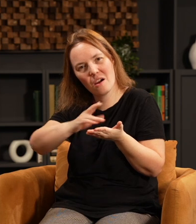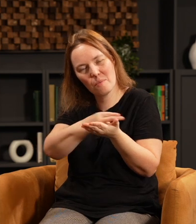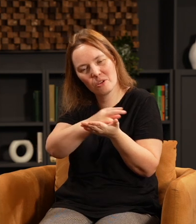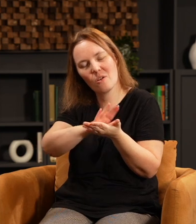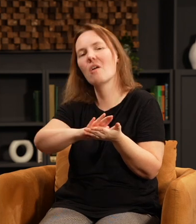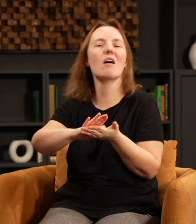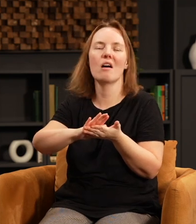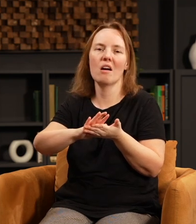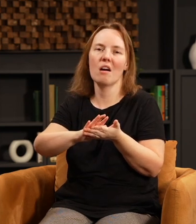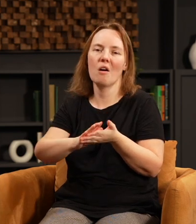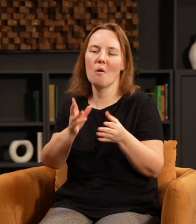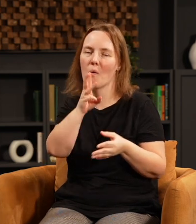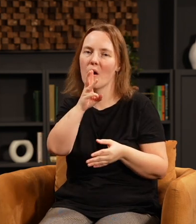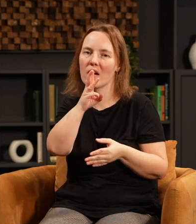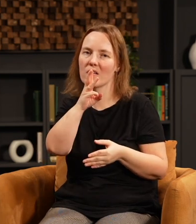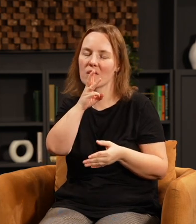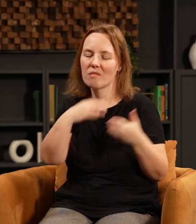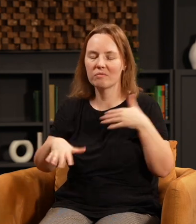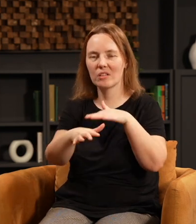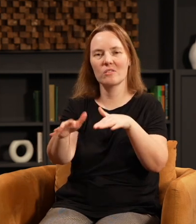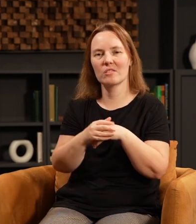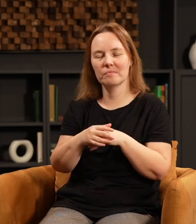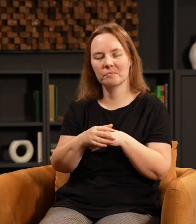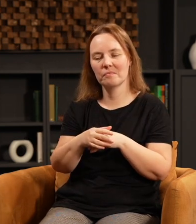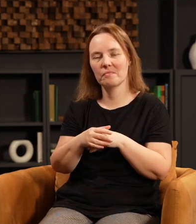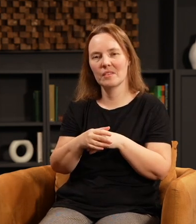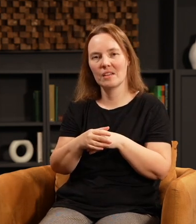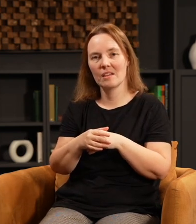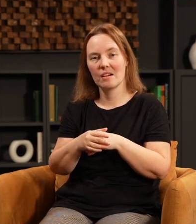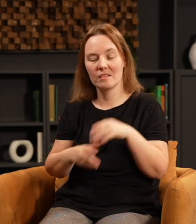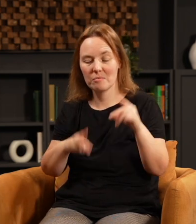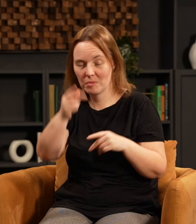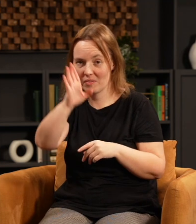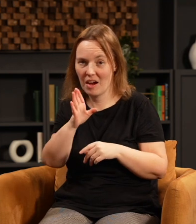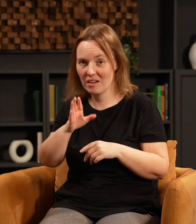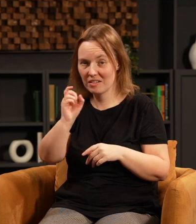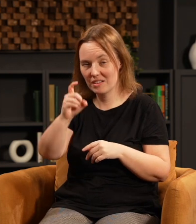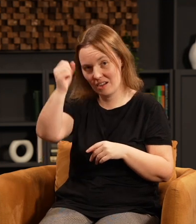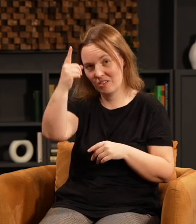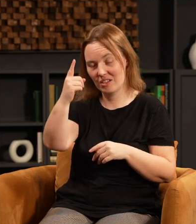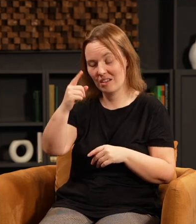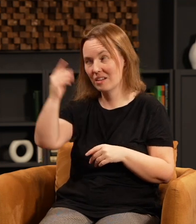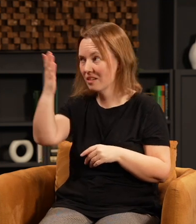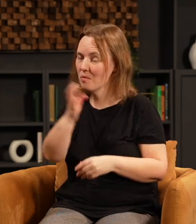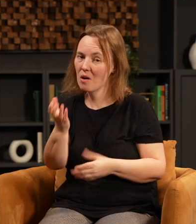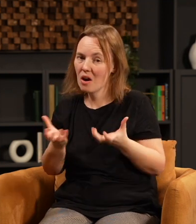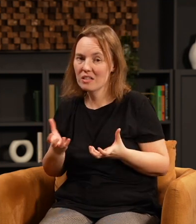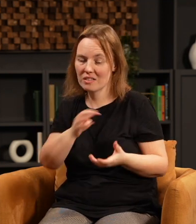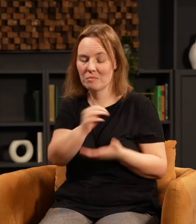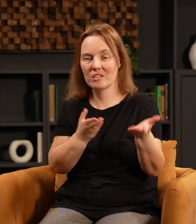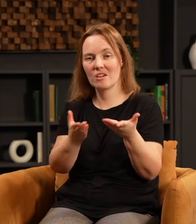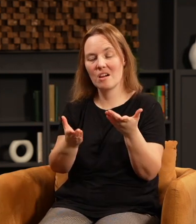needs deliverance. And my friends, hear me. The people of God, we need to understand that he wants to minister freedom to us on an